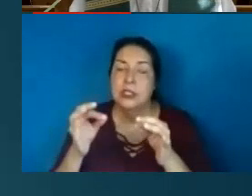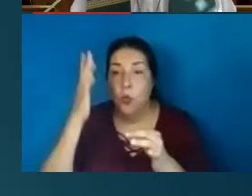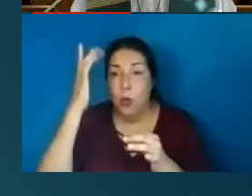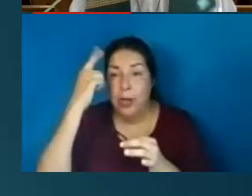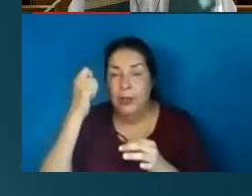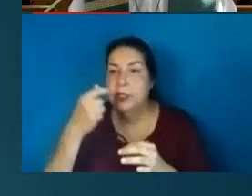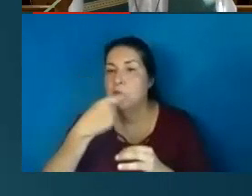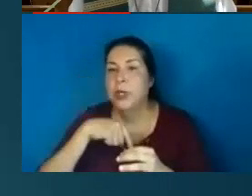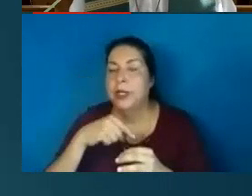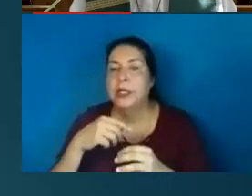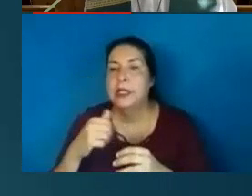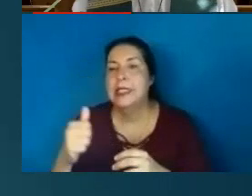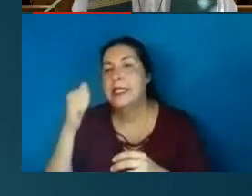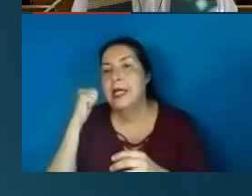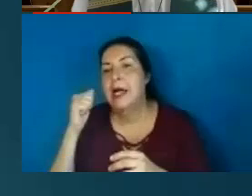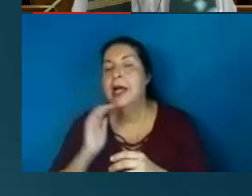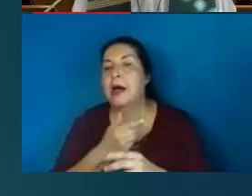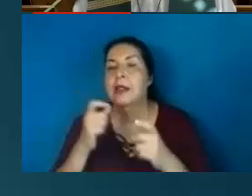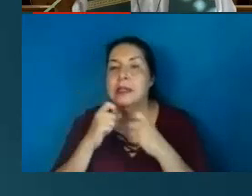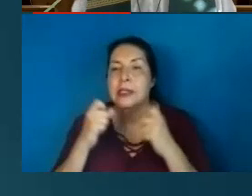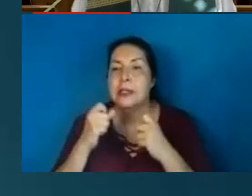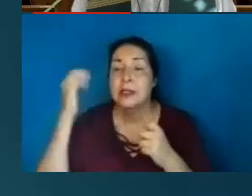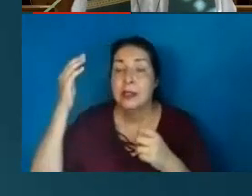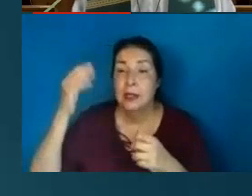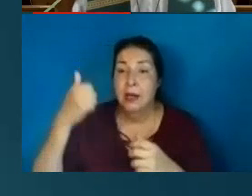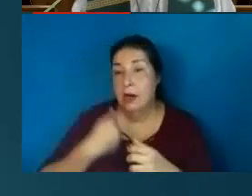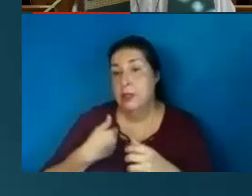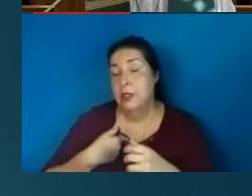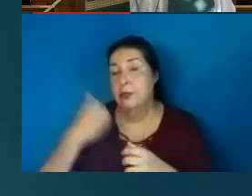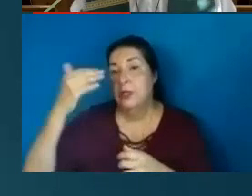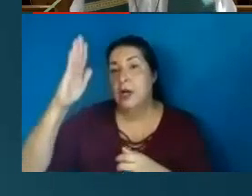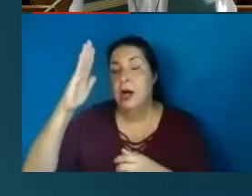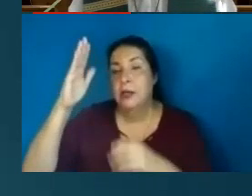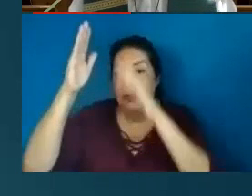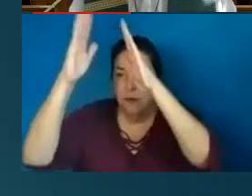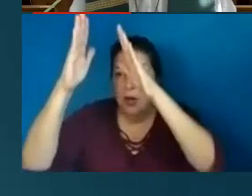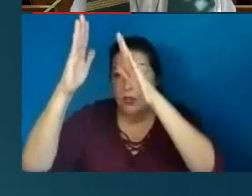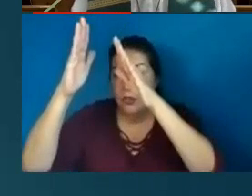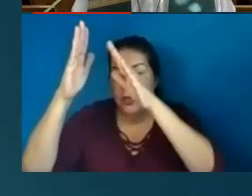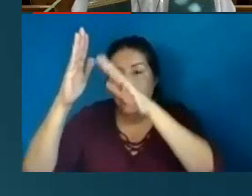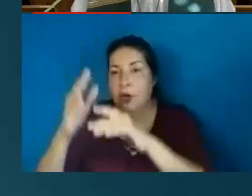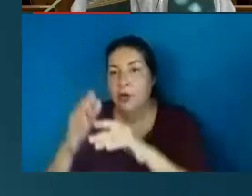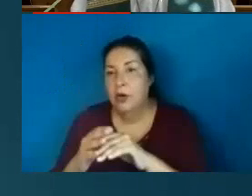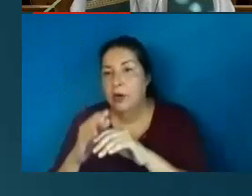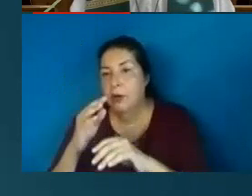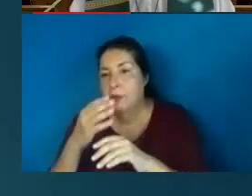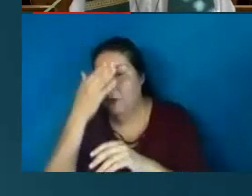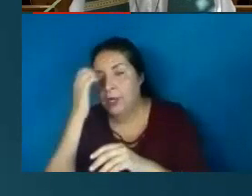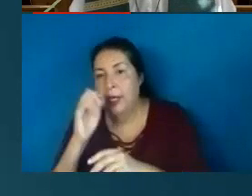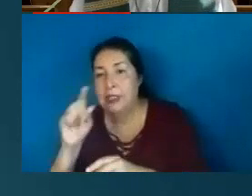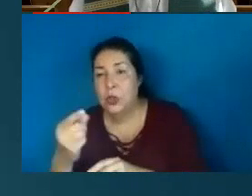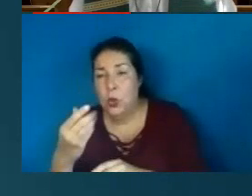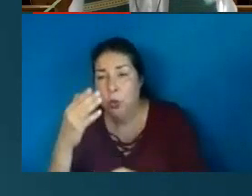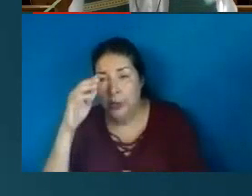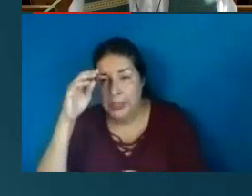sins by ourselves. God the Father turned his back on his only begotten Son so he wouldn't turn